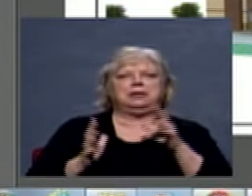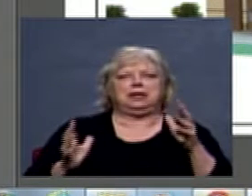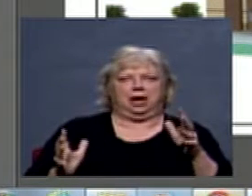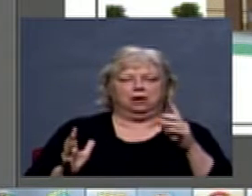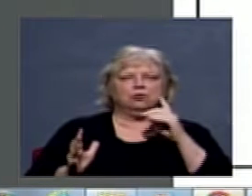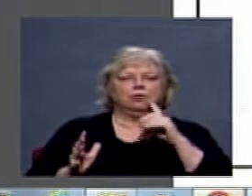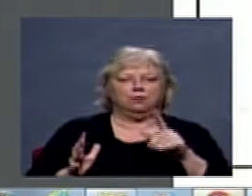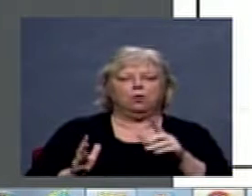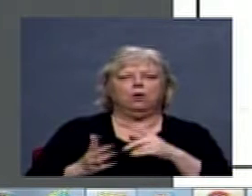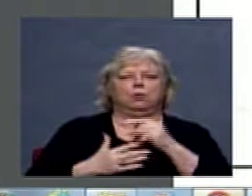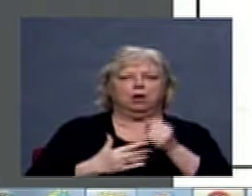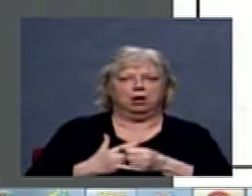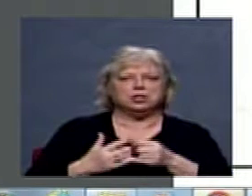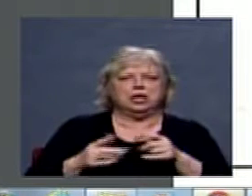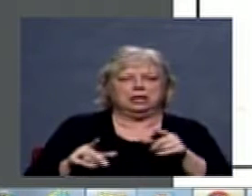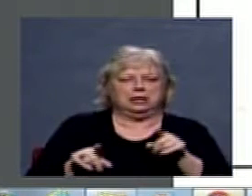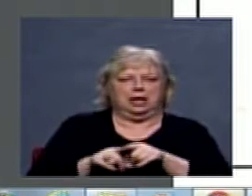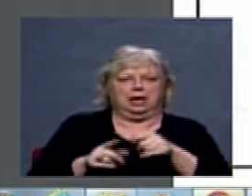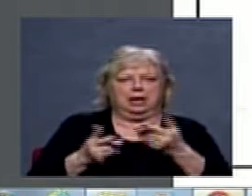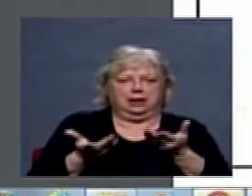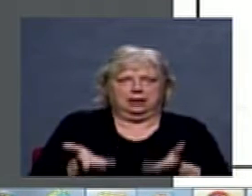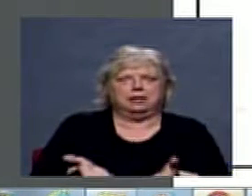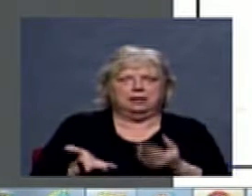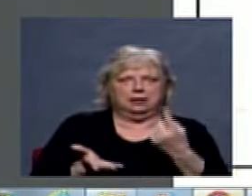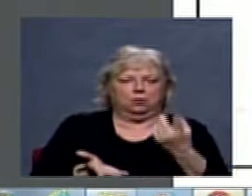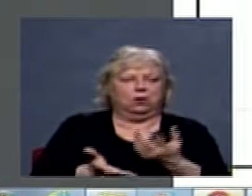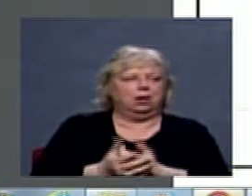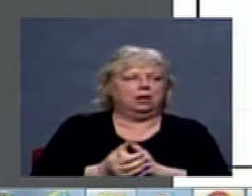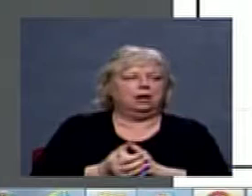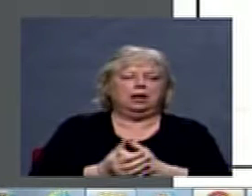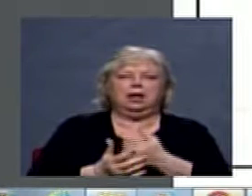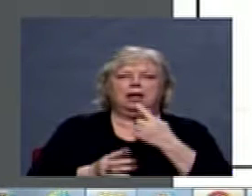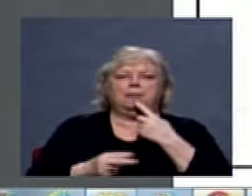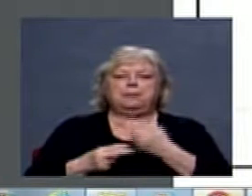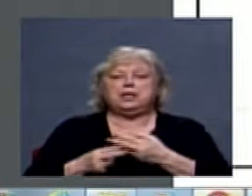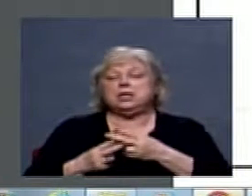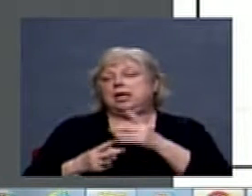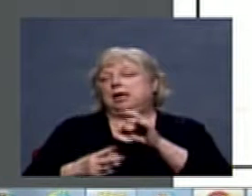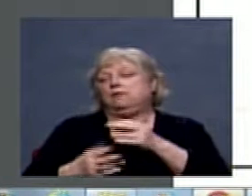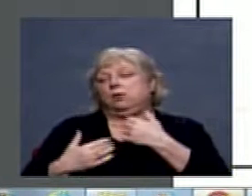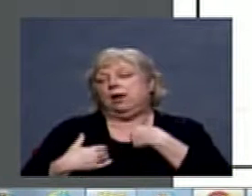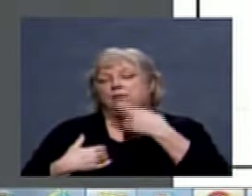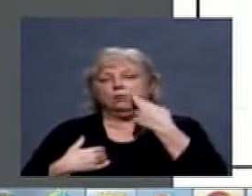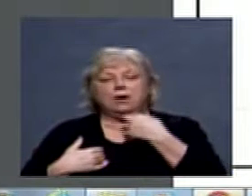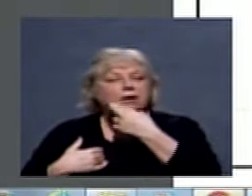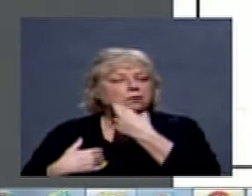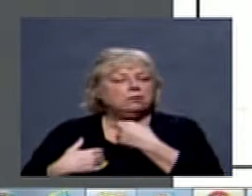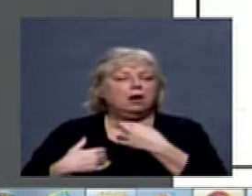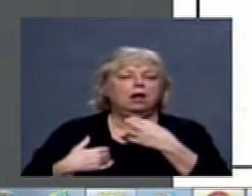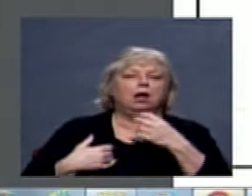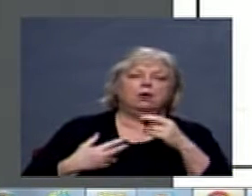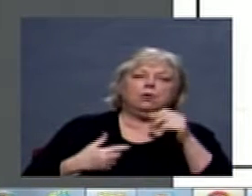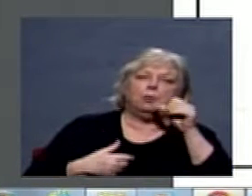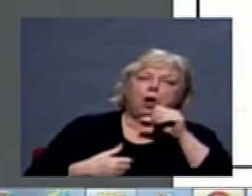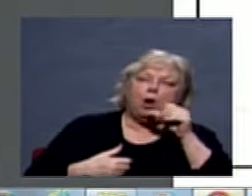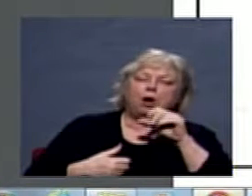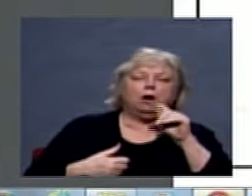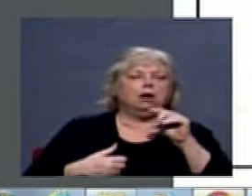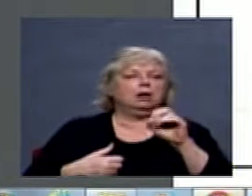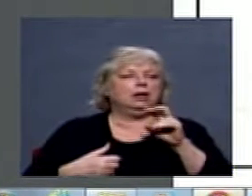this. Again, as I mentioned earlier, if you had restaurant use, bar,